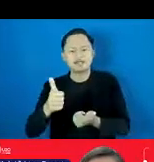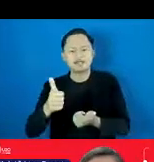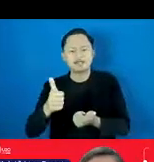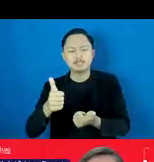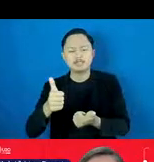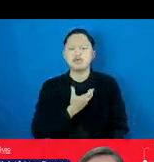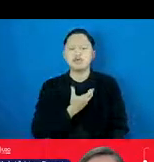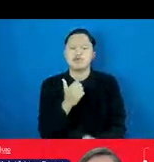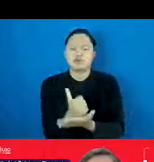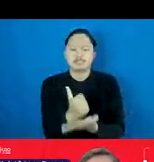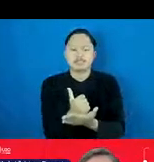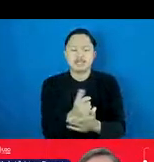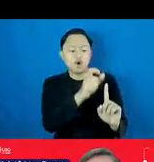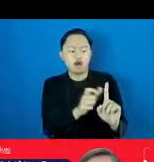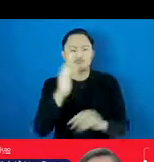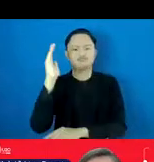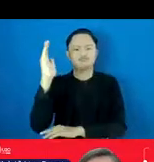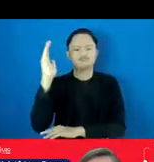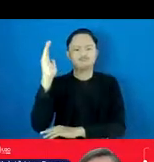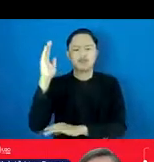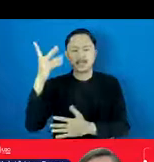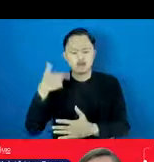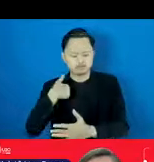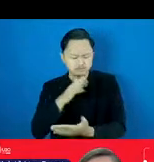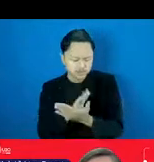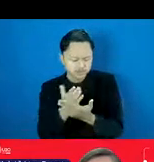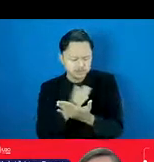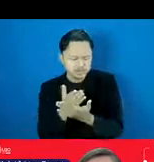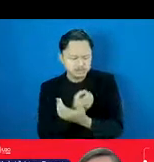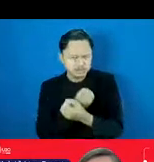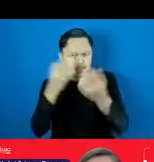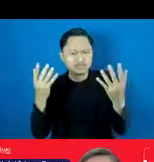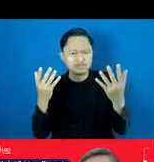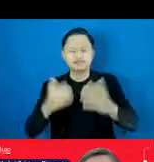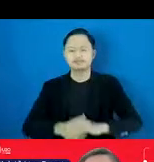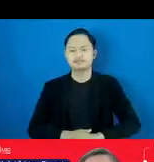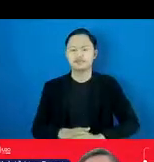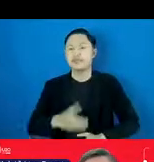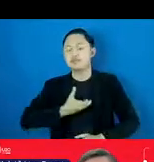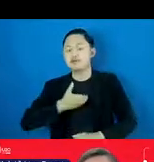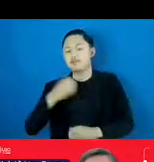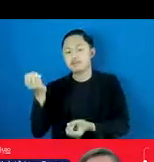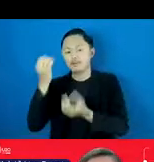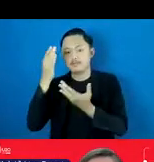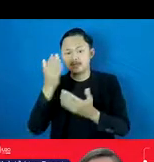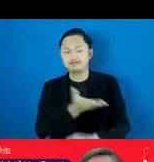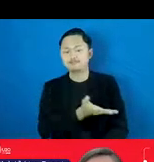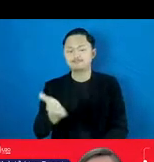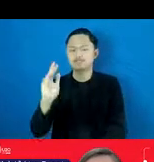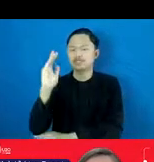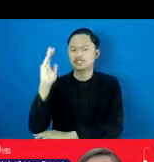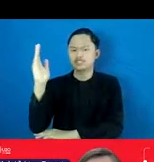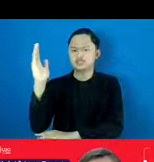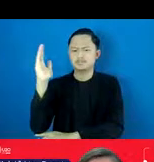the speaker and interpreter remains clear at all times. I'd like to also remind to all the speaker to please